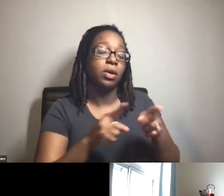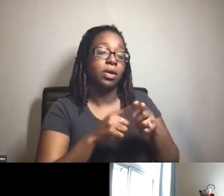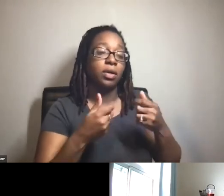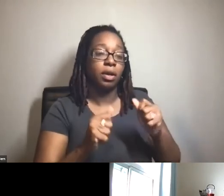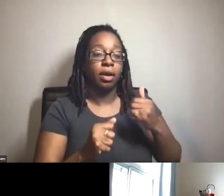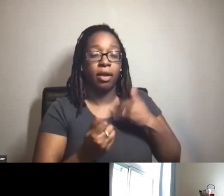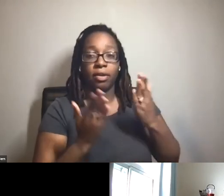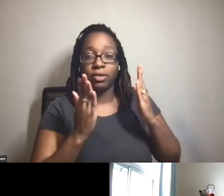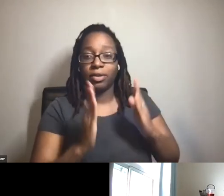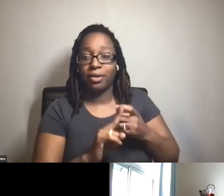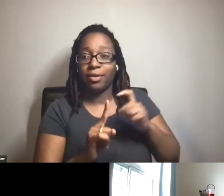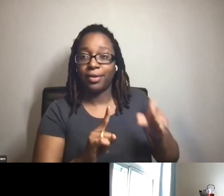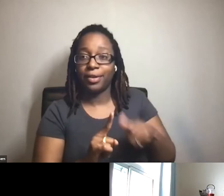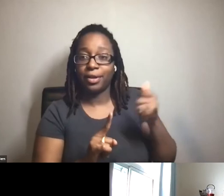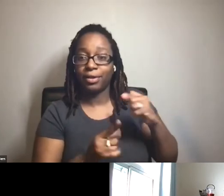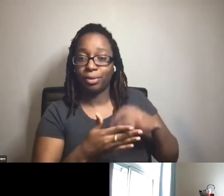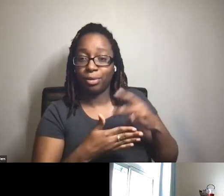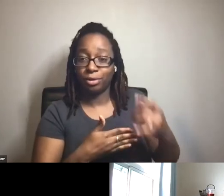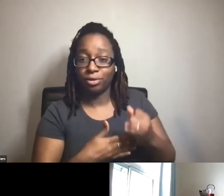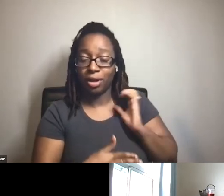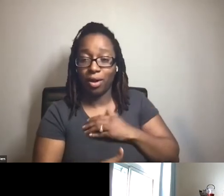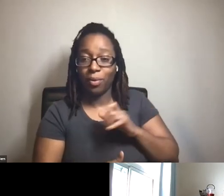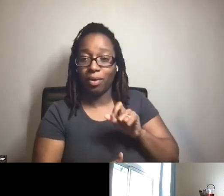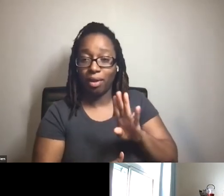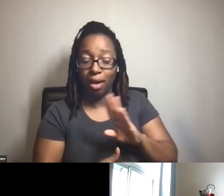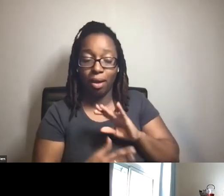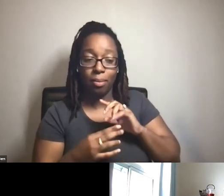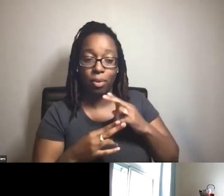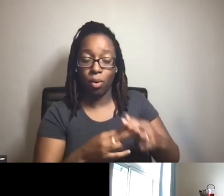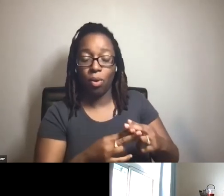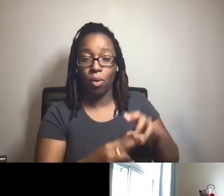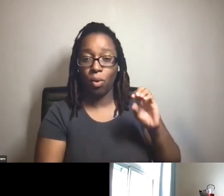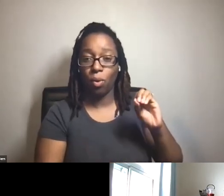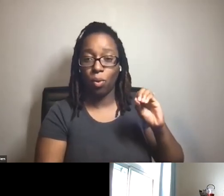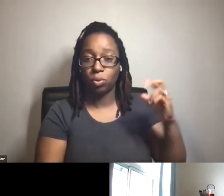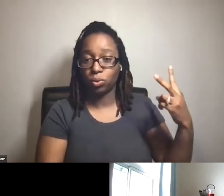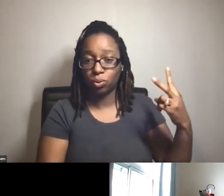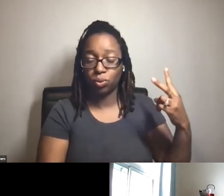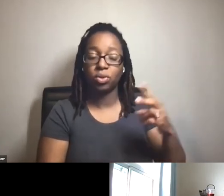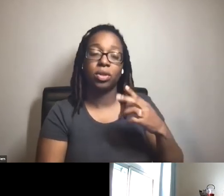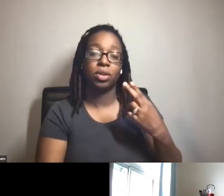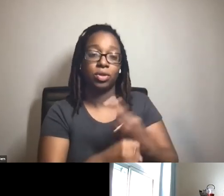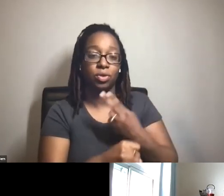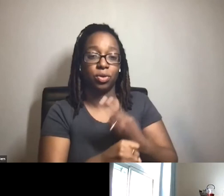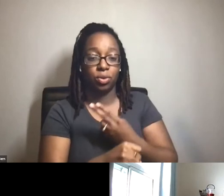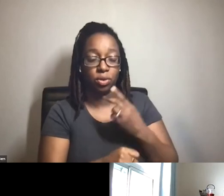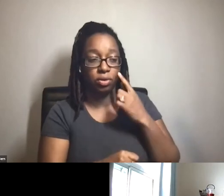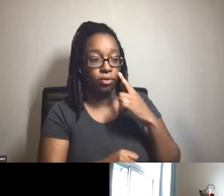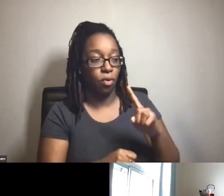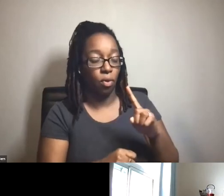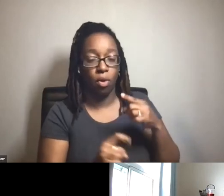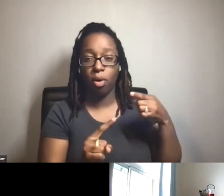another project that our lab has done called O'Toole, which is used to get point of